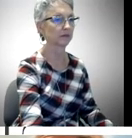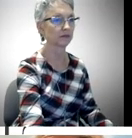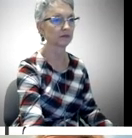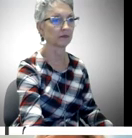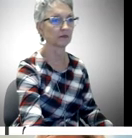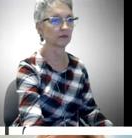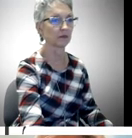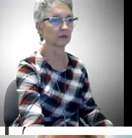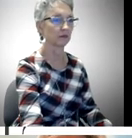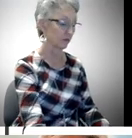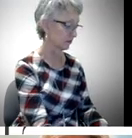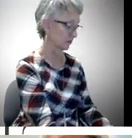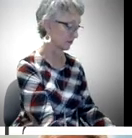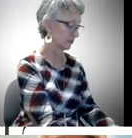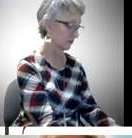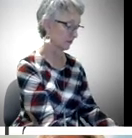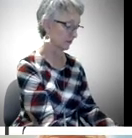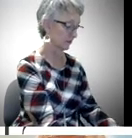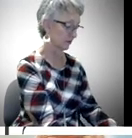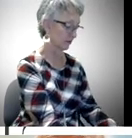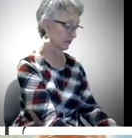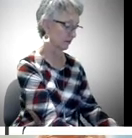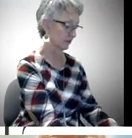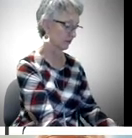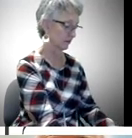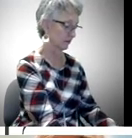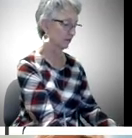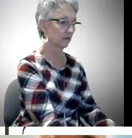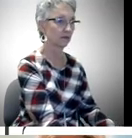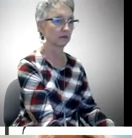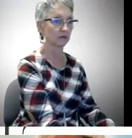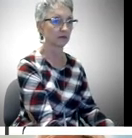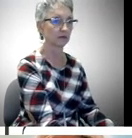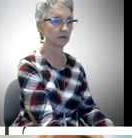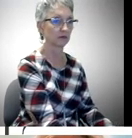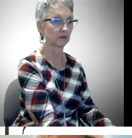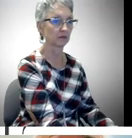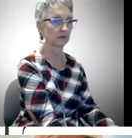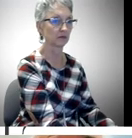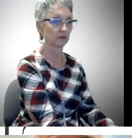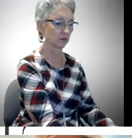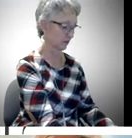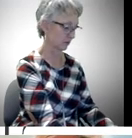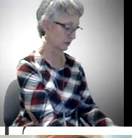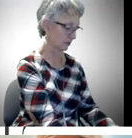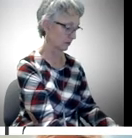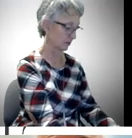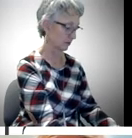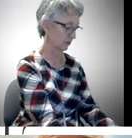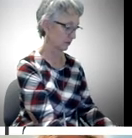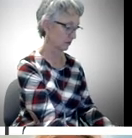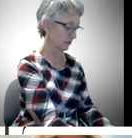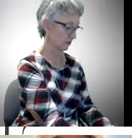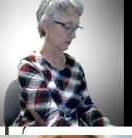she had 9 supporters. She couldn't decide amongst her family members and friends who would be her supporter. So she chose 9